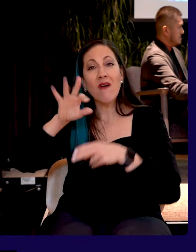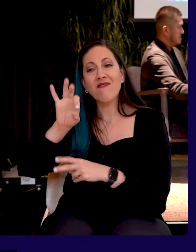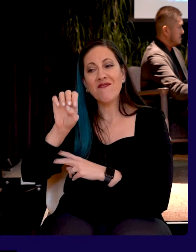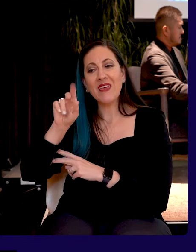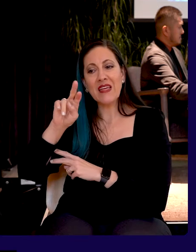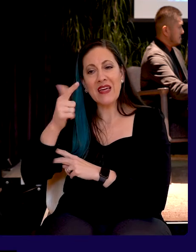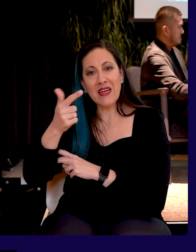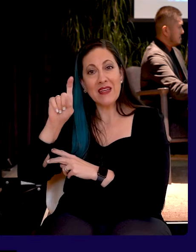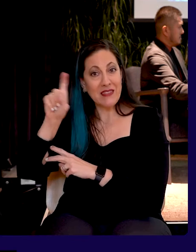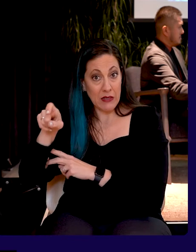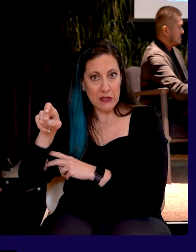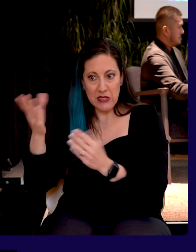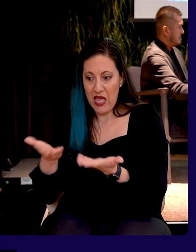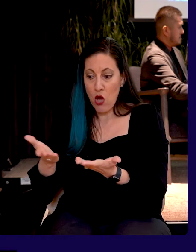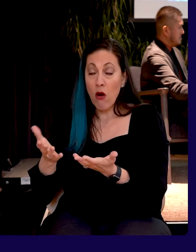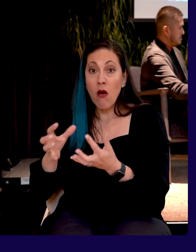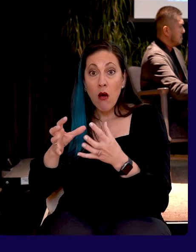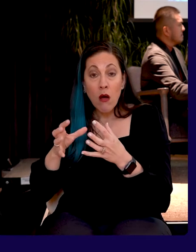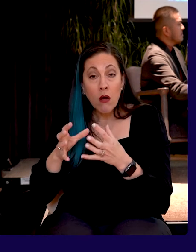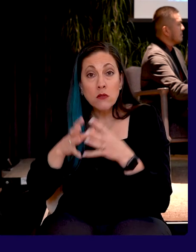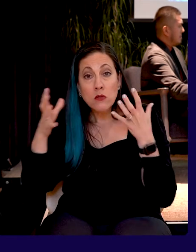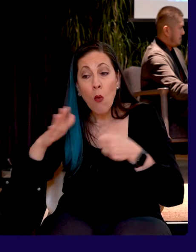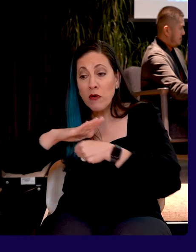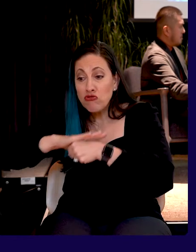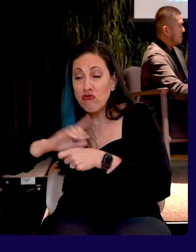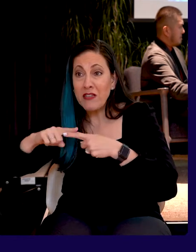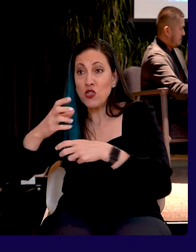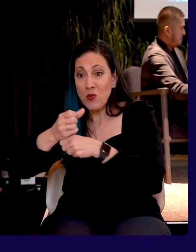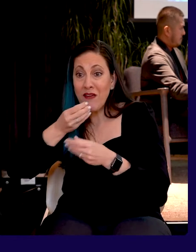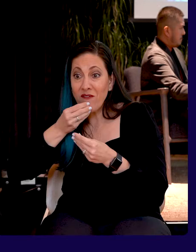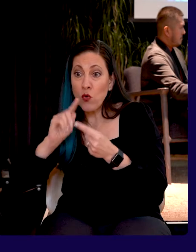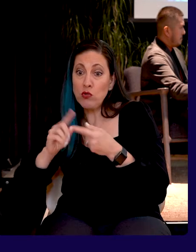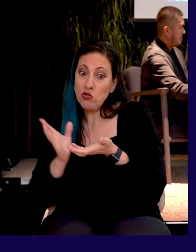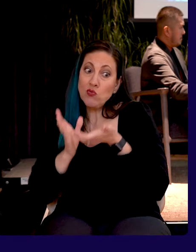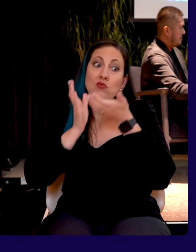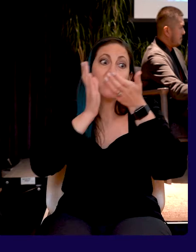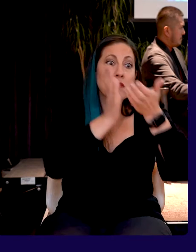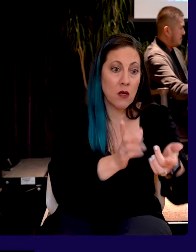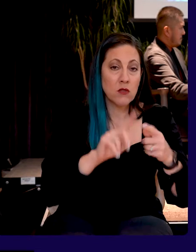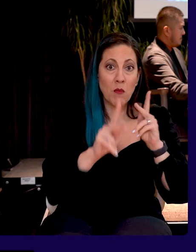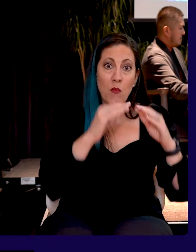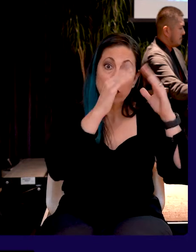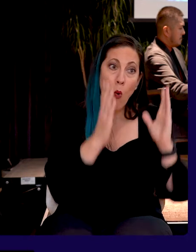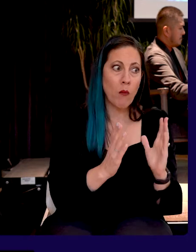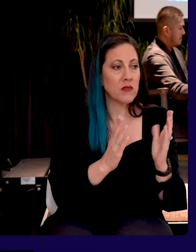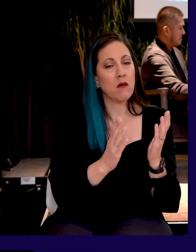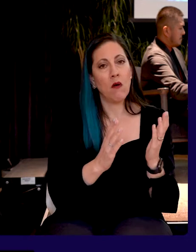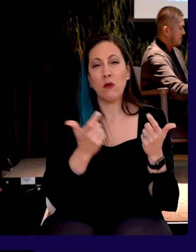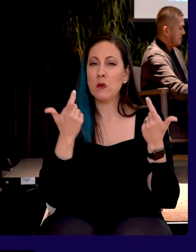amount of stress to actually feed people, to get enough food into people's homes was immense. And it really